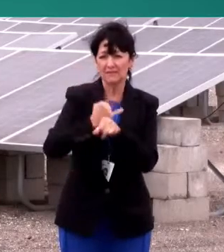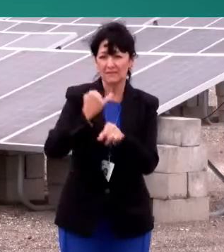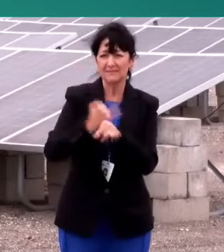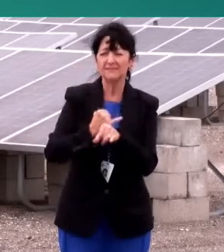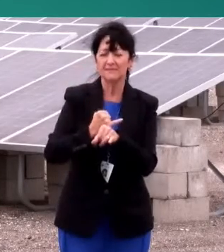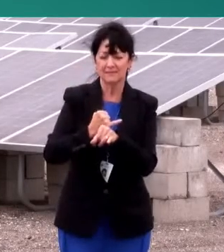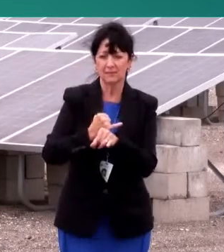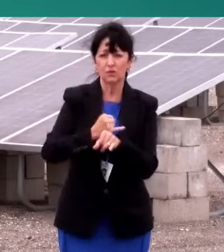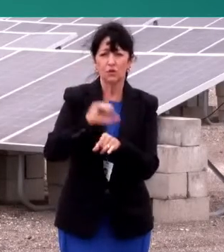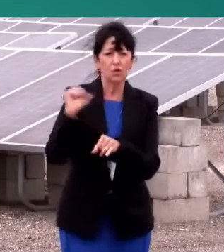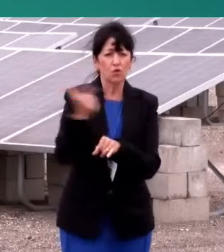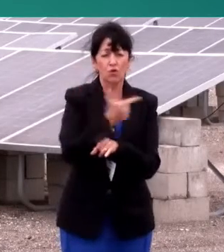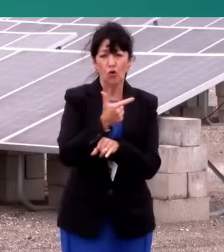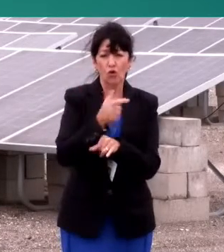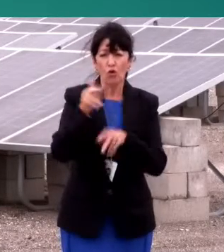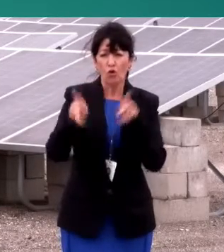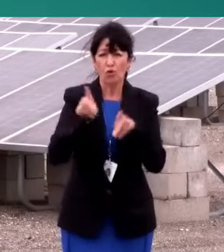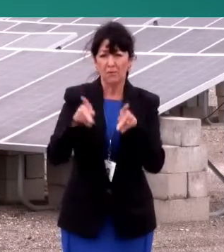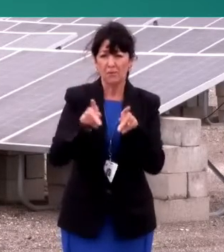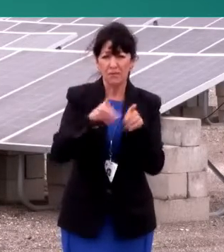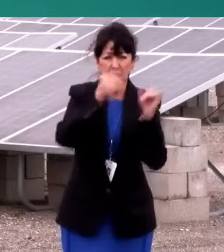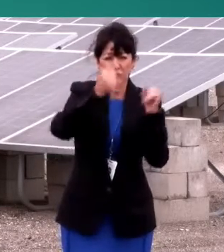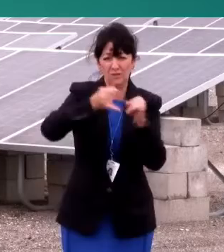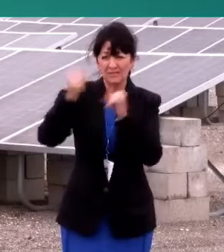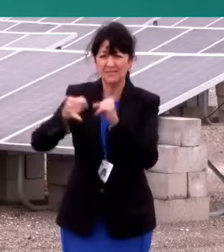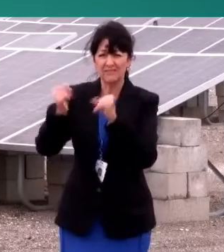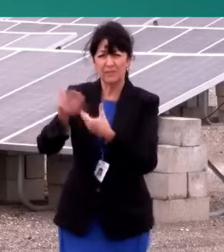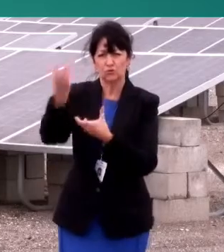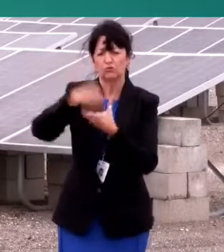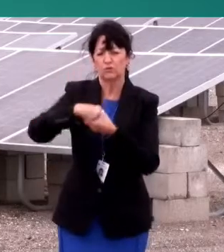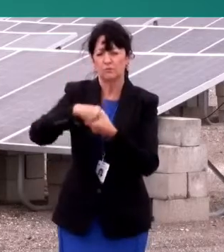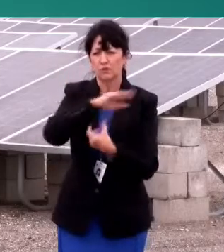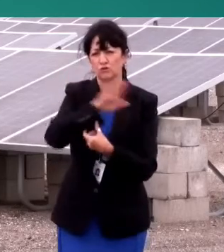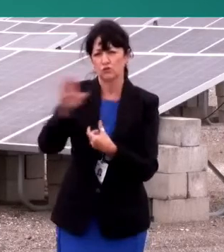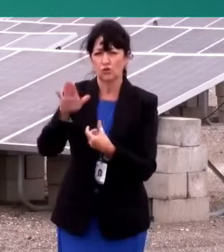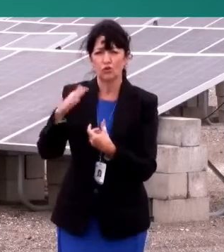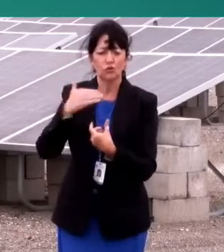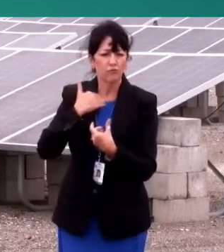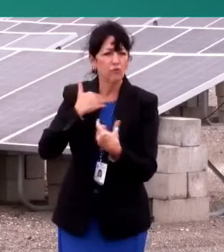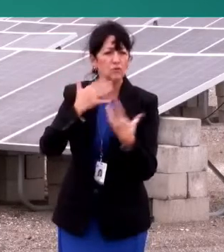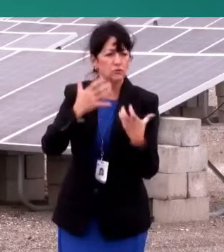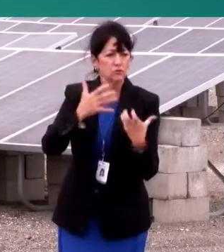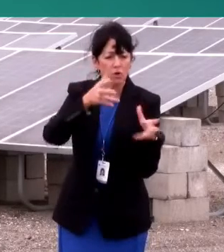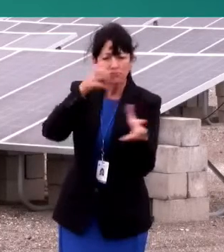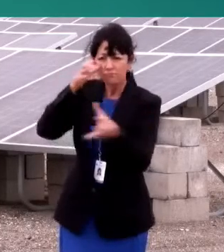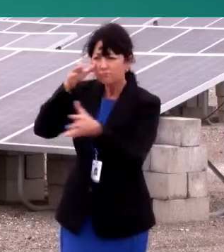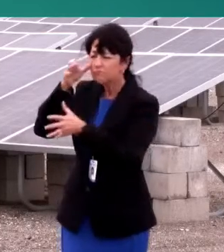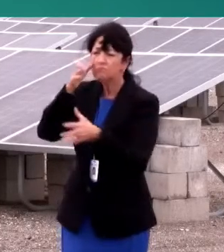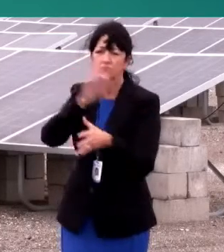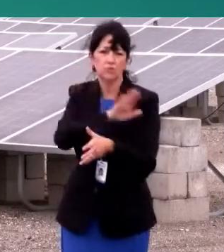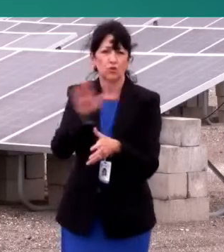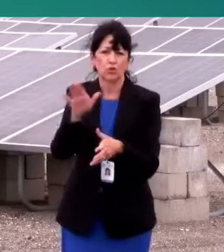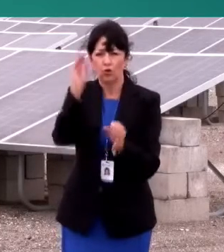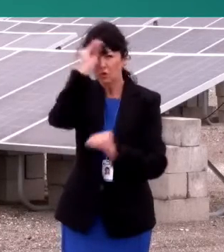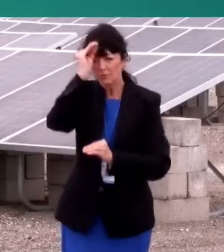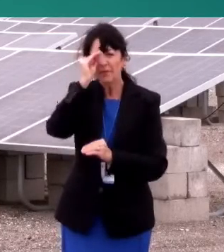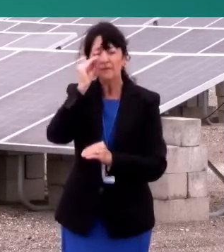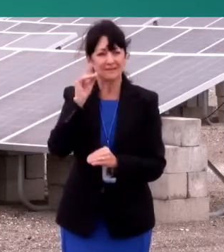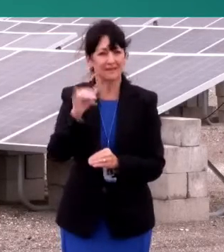to make sure all voices are heard. That's why this legislation goes through unanimously or near